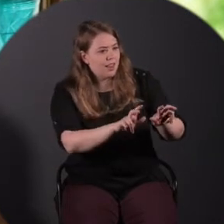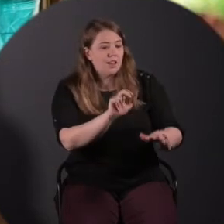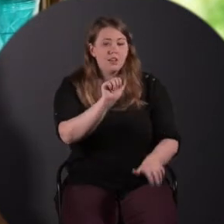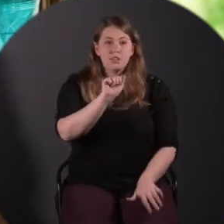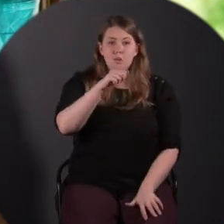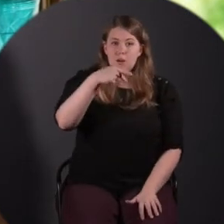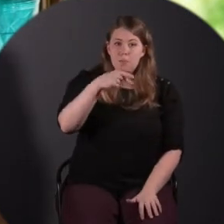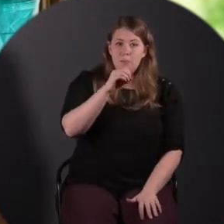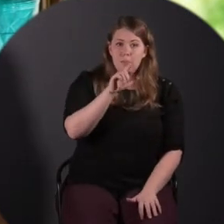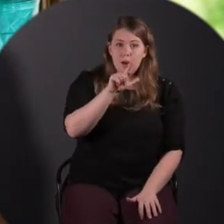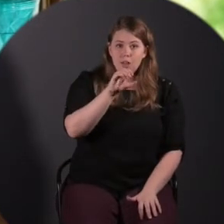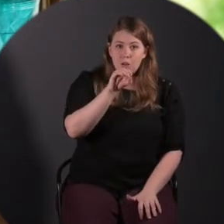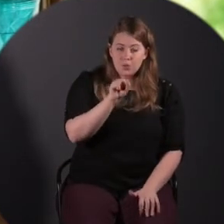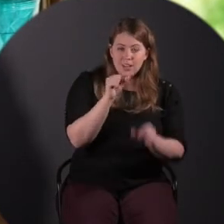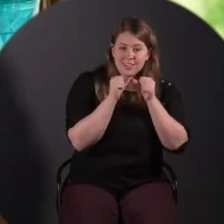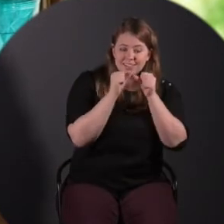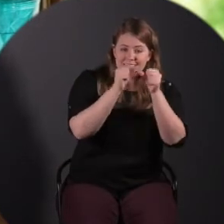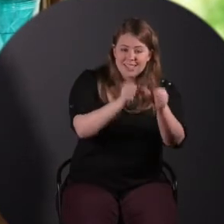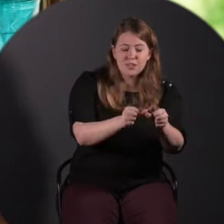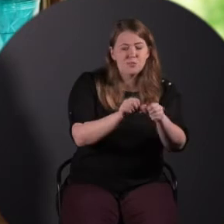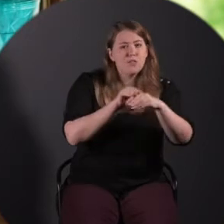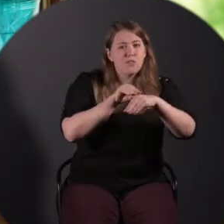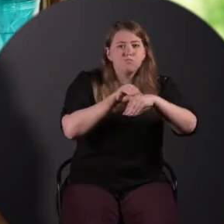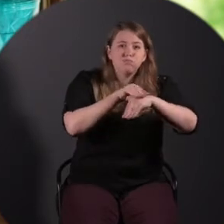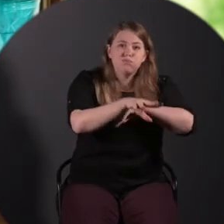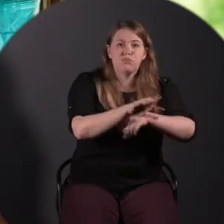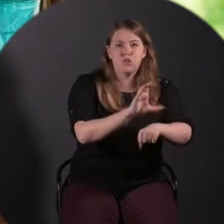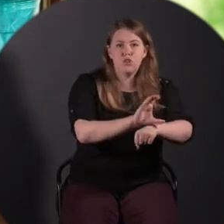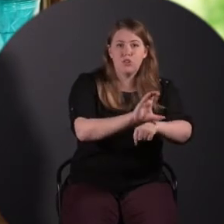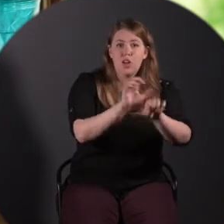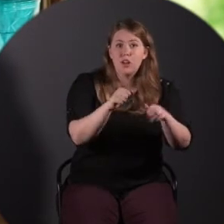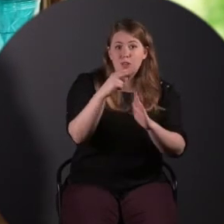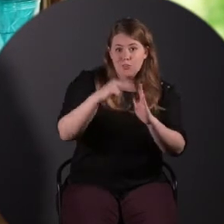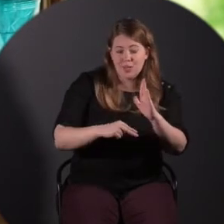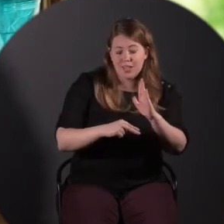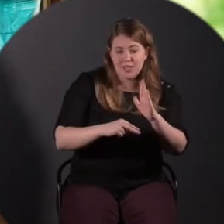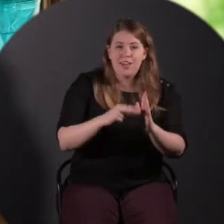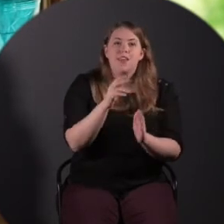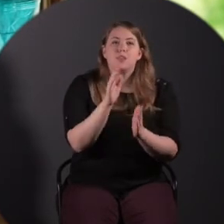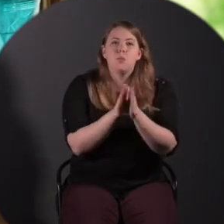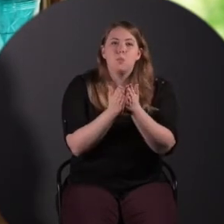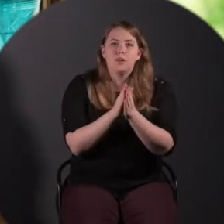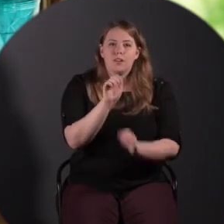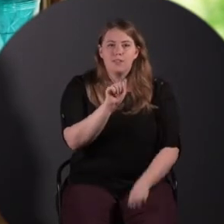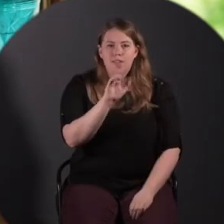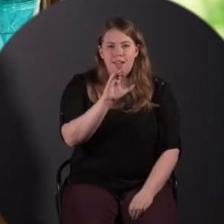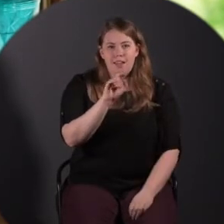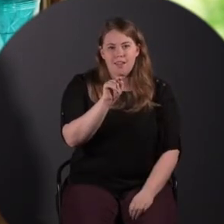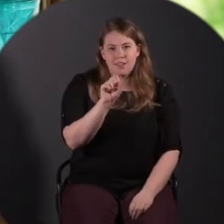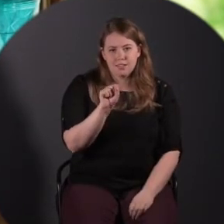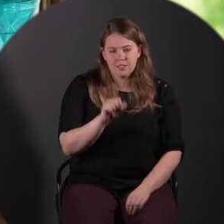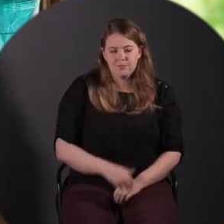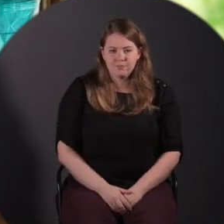to be hugely influential in the early Christian church, and you can read more about his story in the book of Acts. And so I want to ask